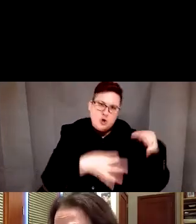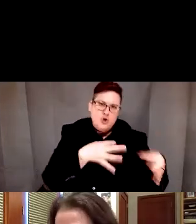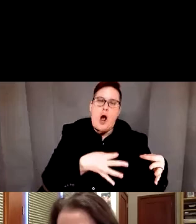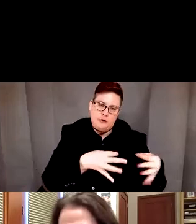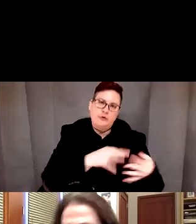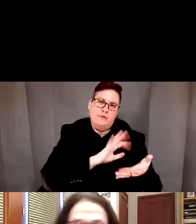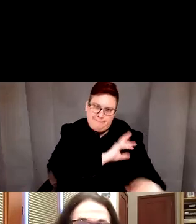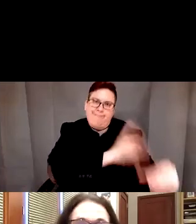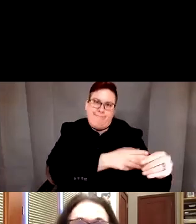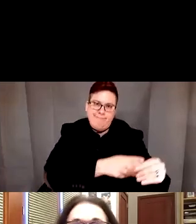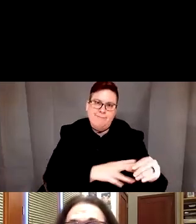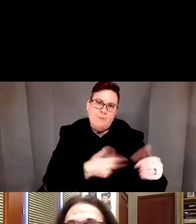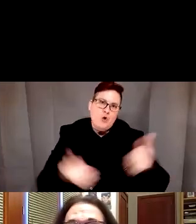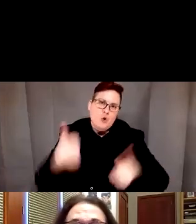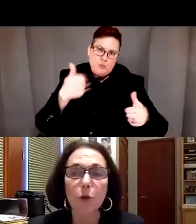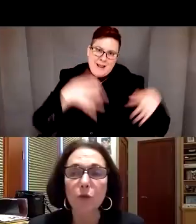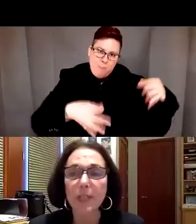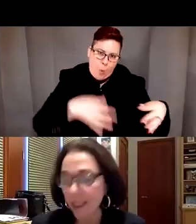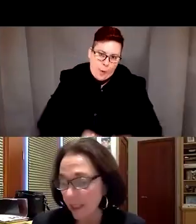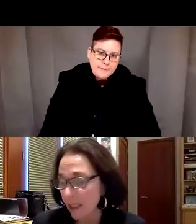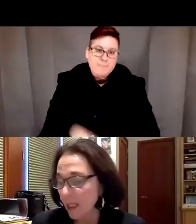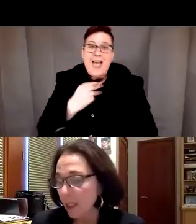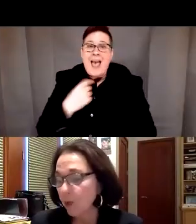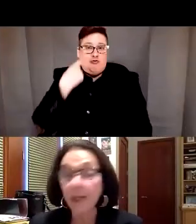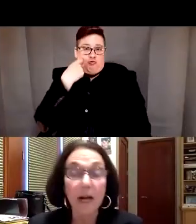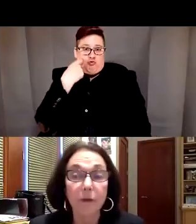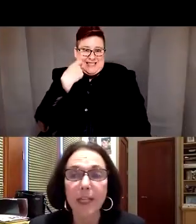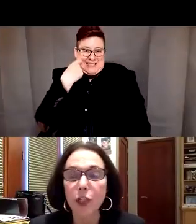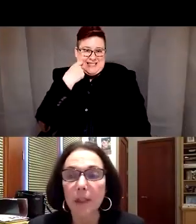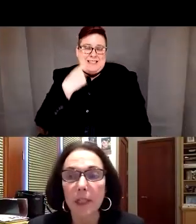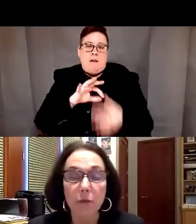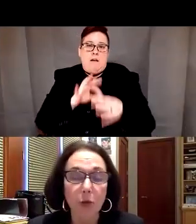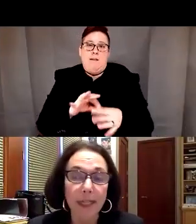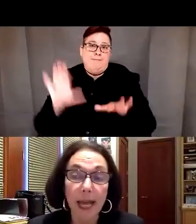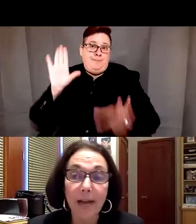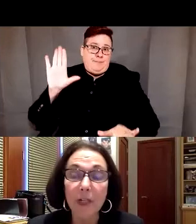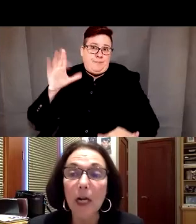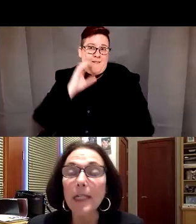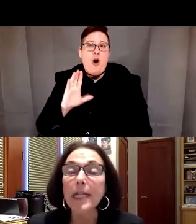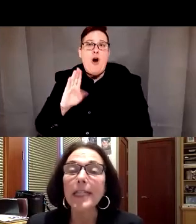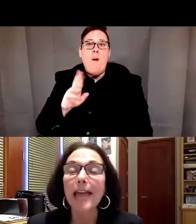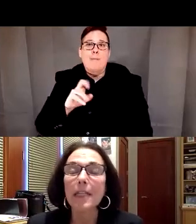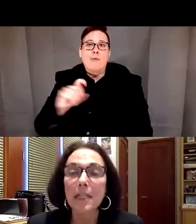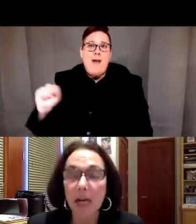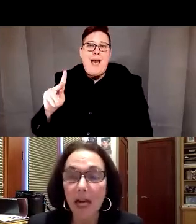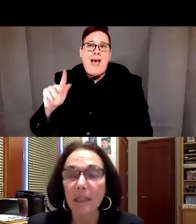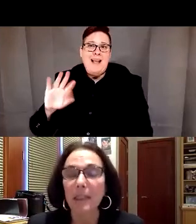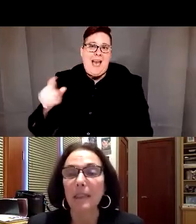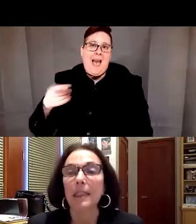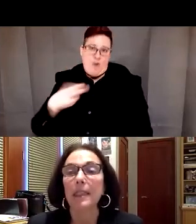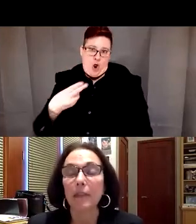confirmed. A similar thing, much more recent, were the confirmation hearings of Brett Kavanaugh. That did